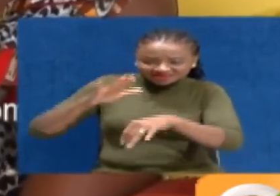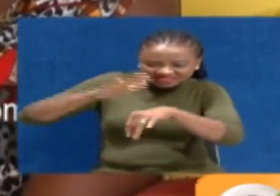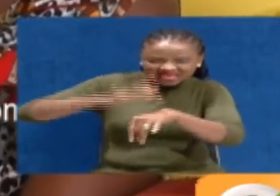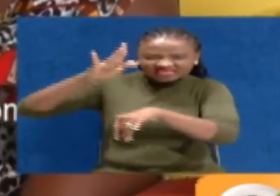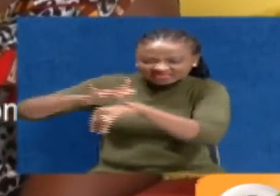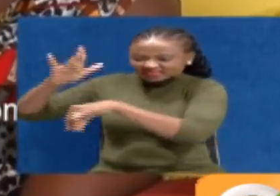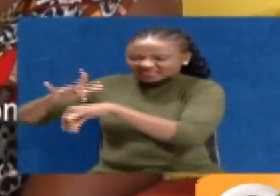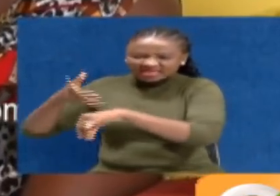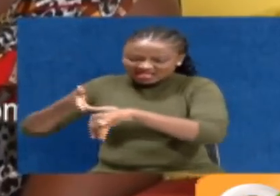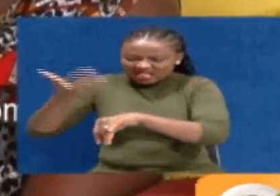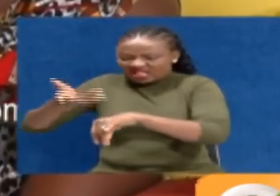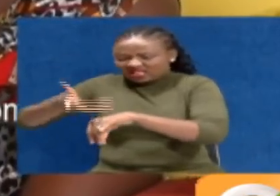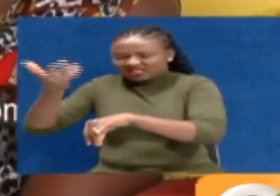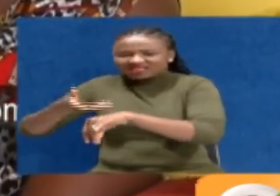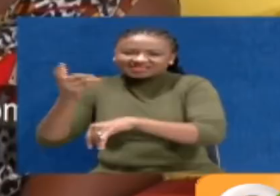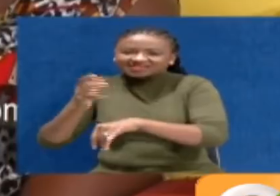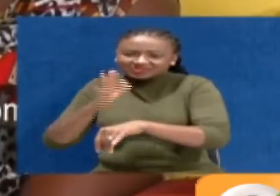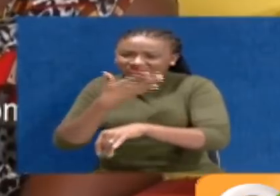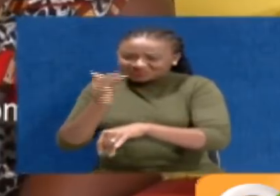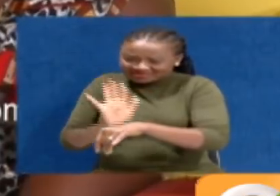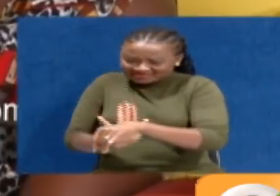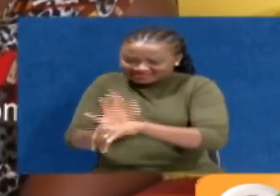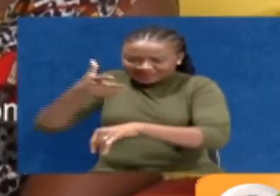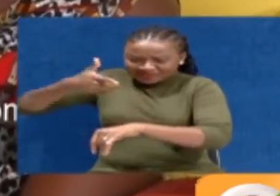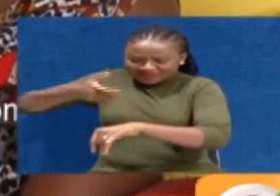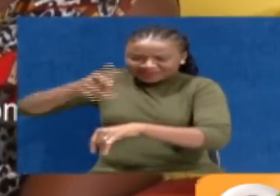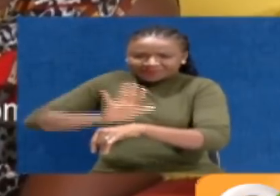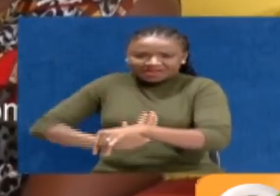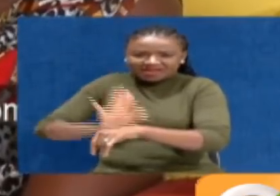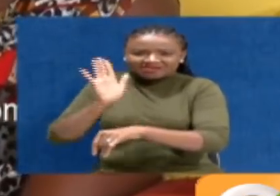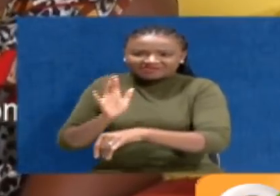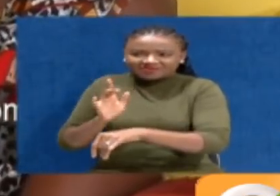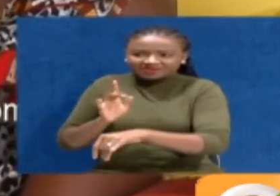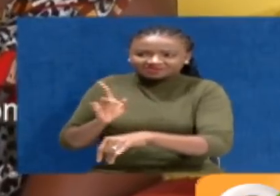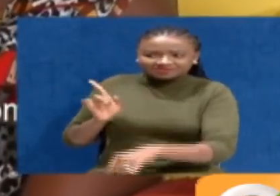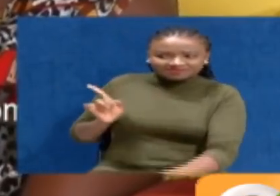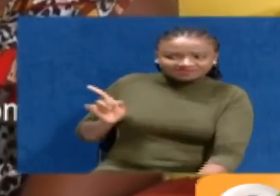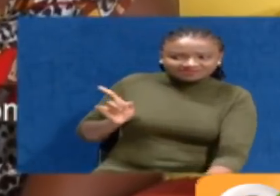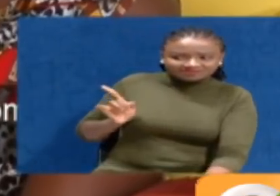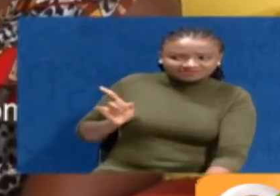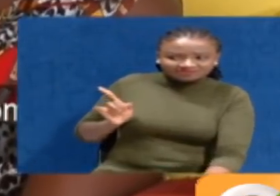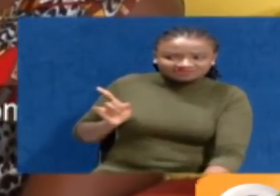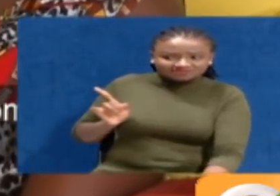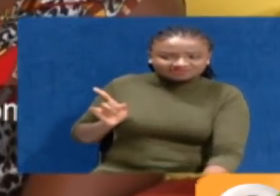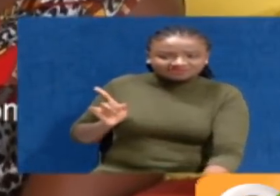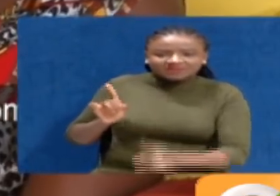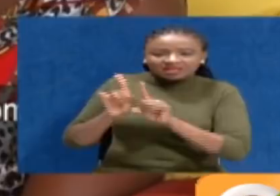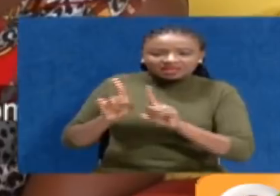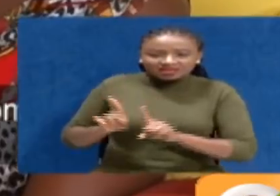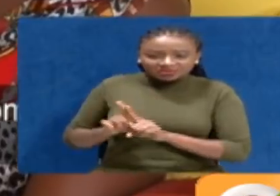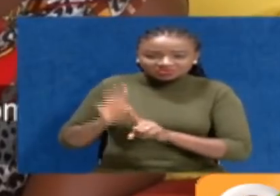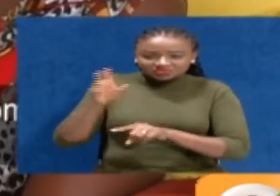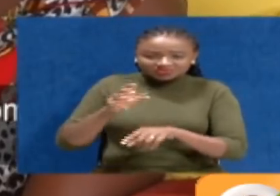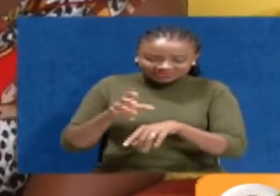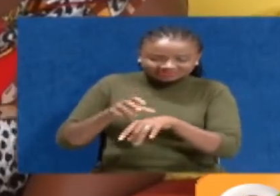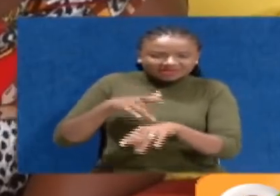kufanya hivi bado inachangia kutoa utorobudu blisters. Alafu ina ichtoi. Alafu